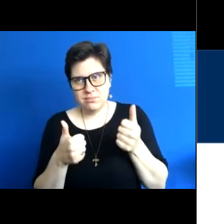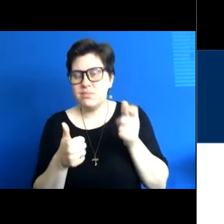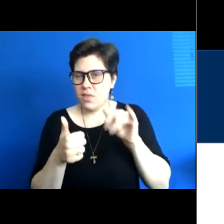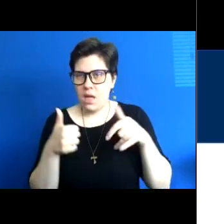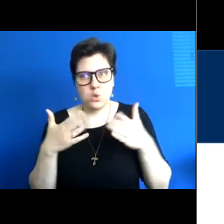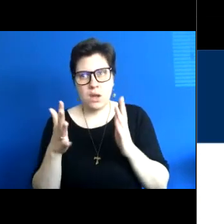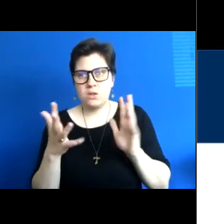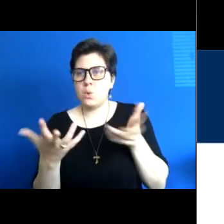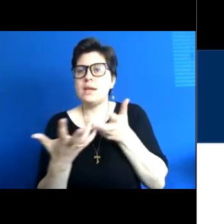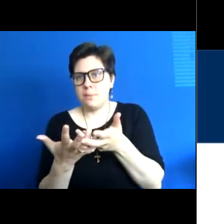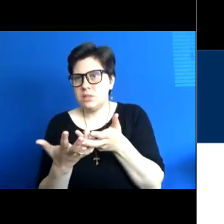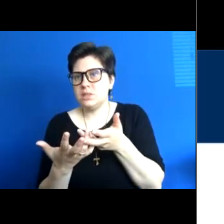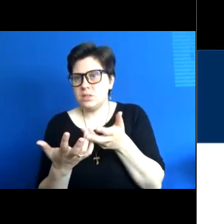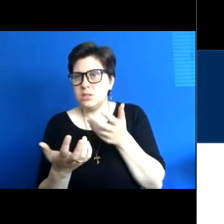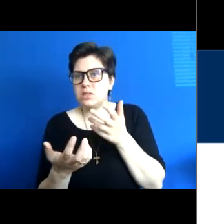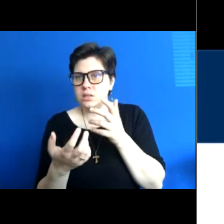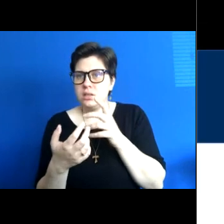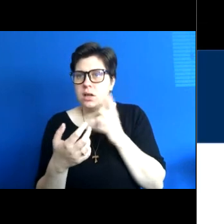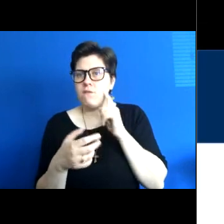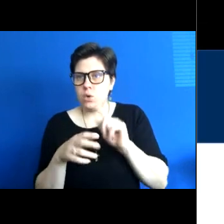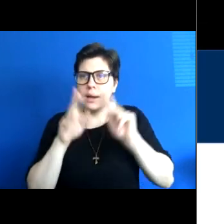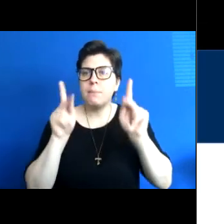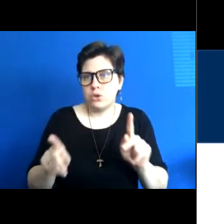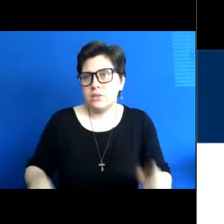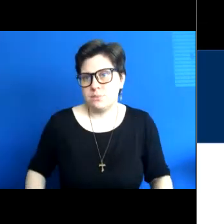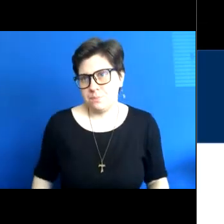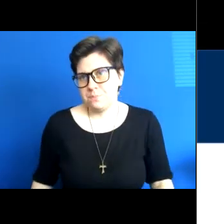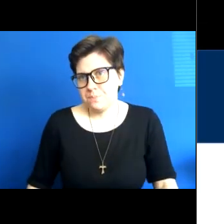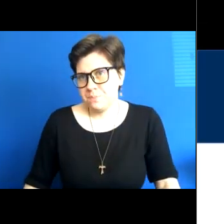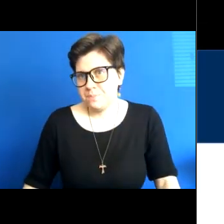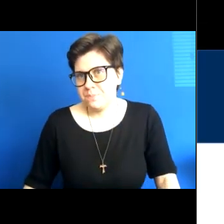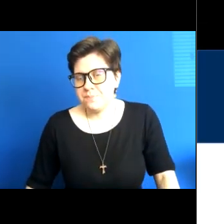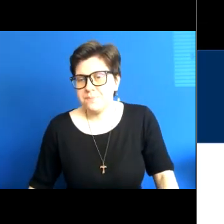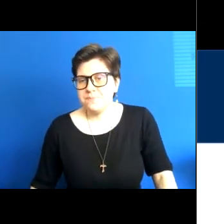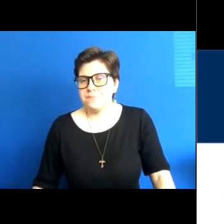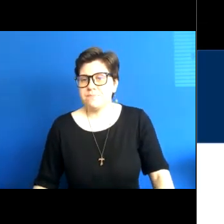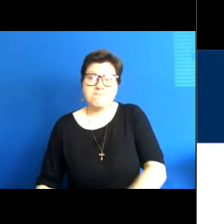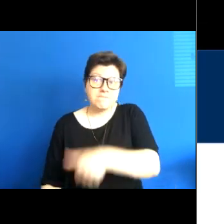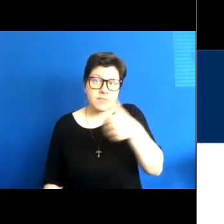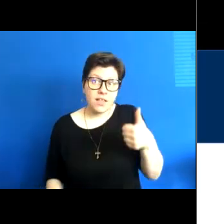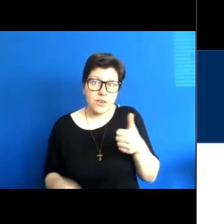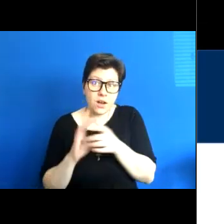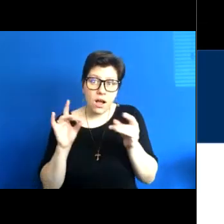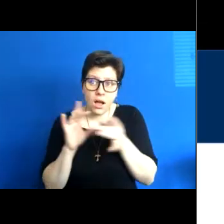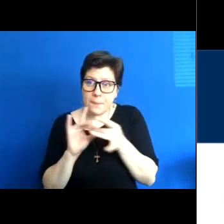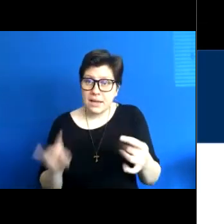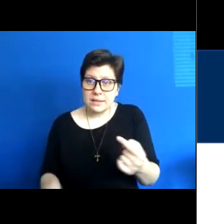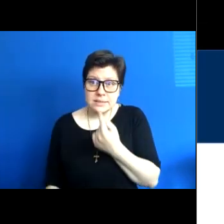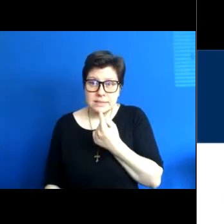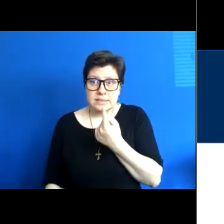of adapt when they do it in person. Here's another comment.